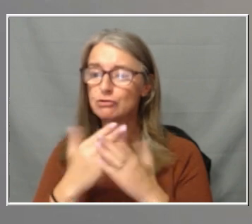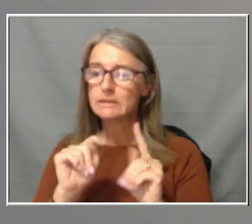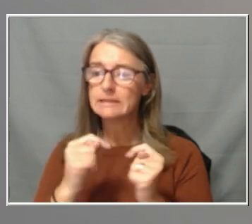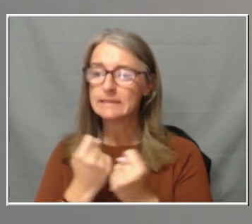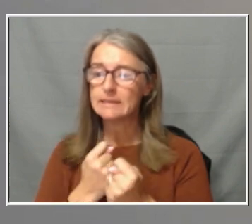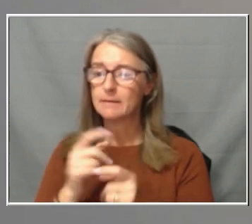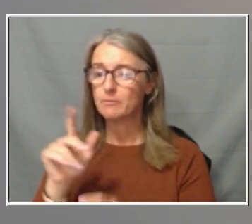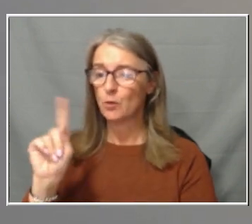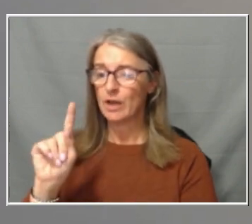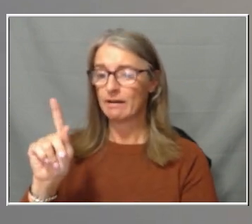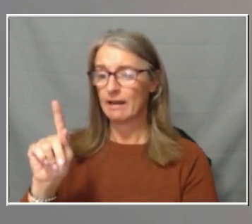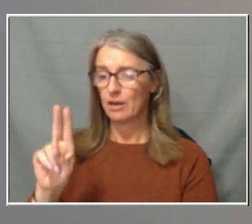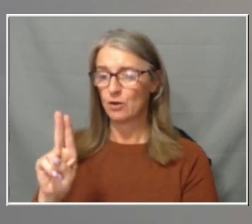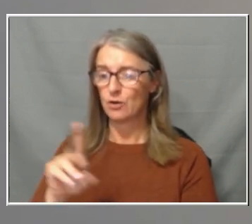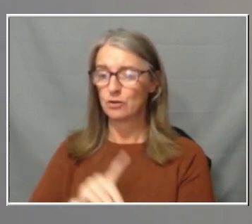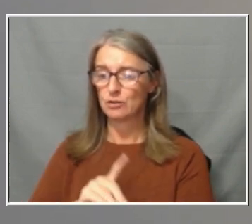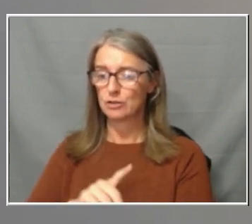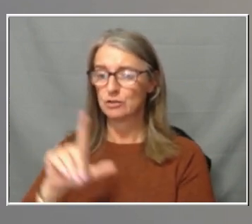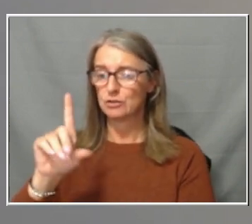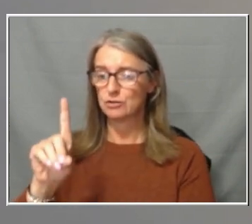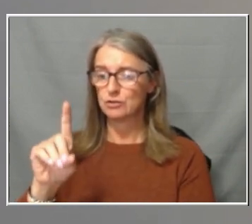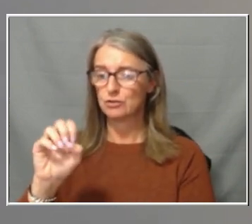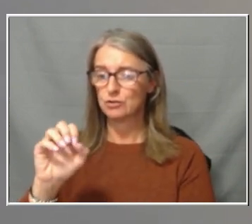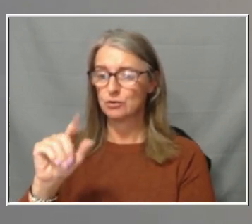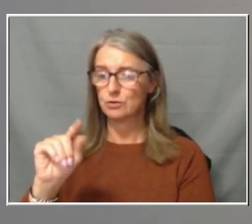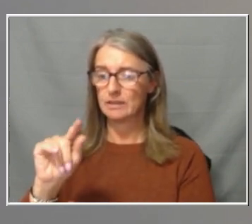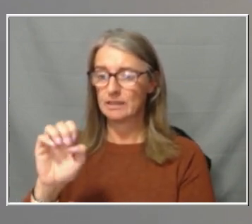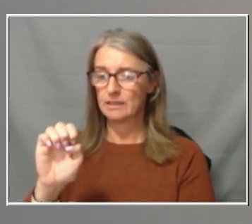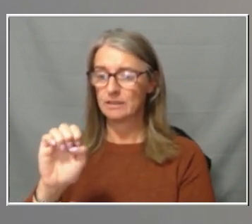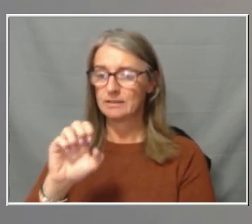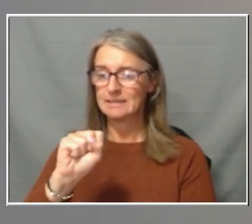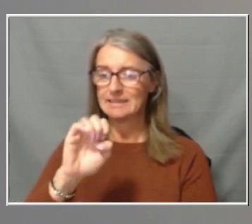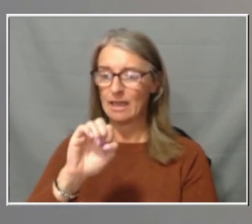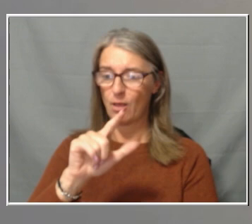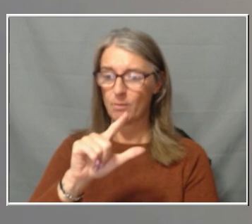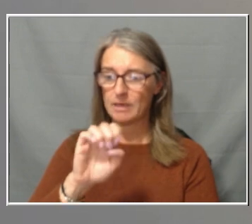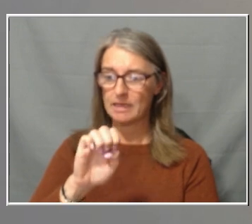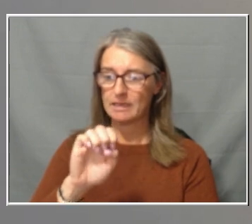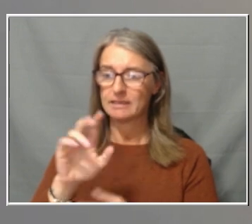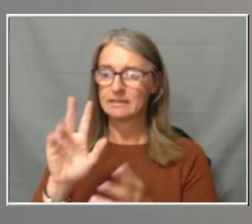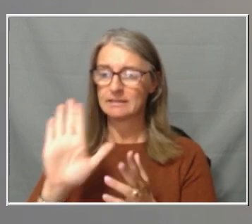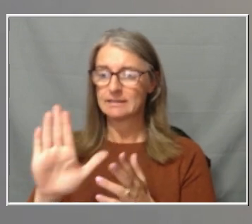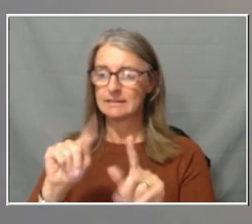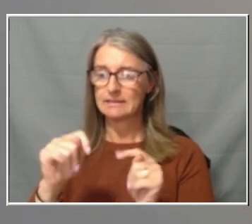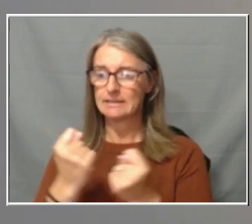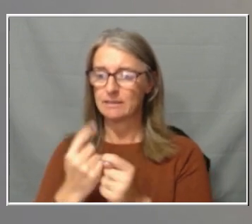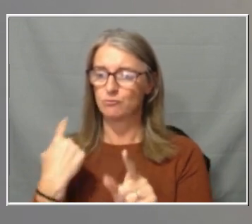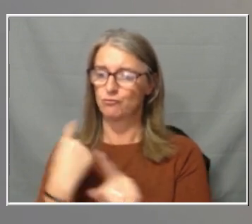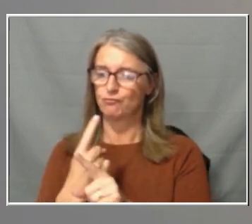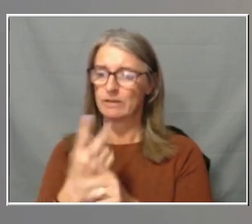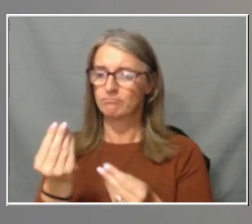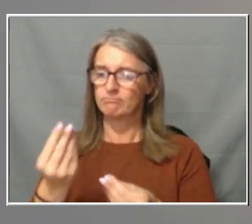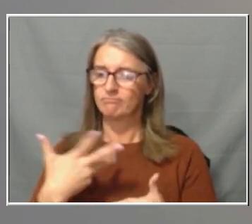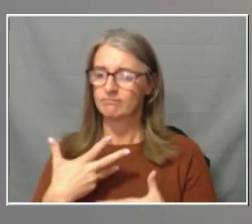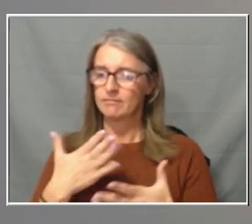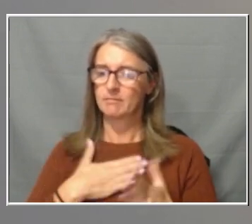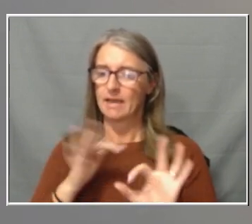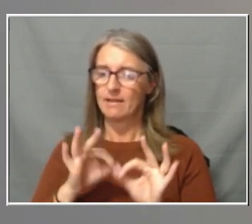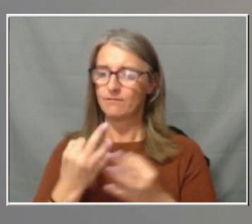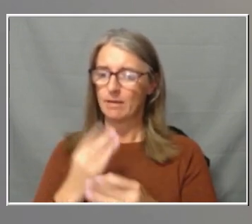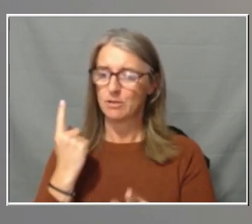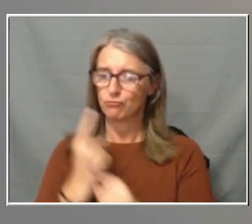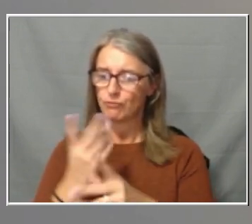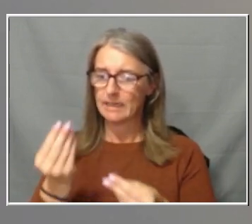at KU, Dr. Doolittle and his team, and Selby and his team, really gave me the right information and my family the